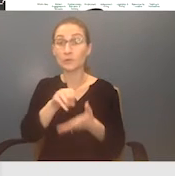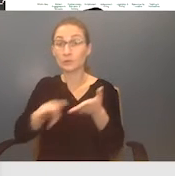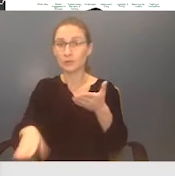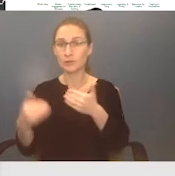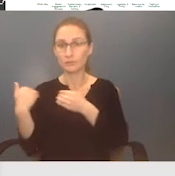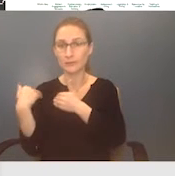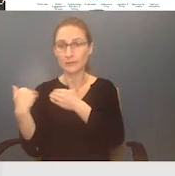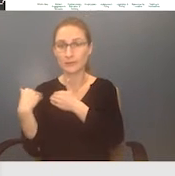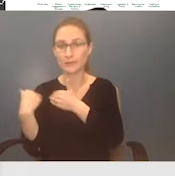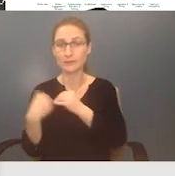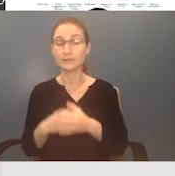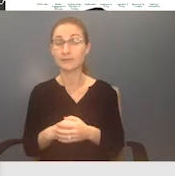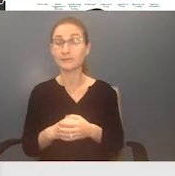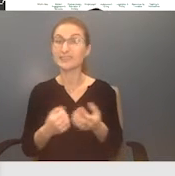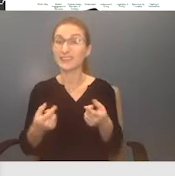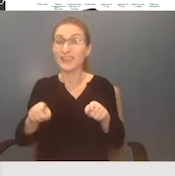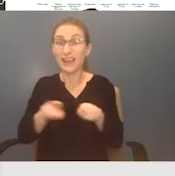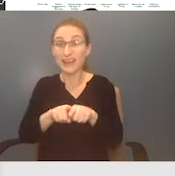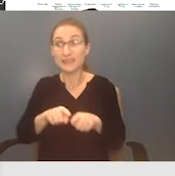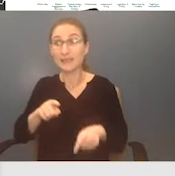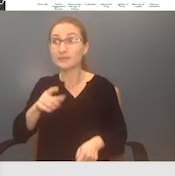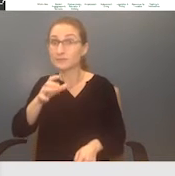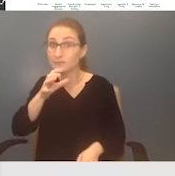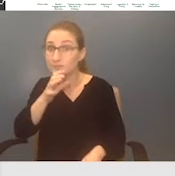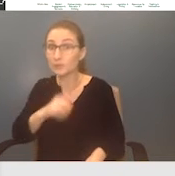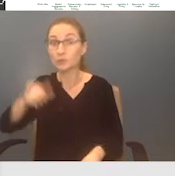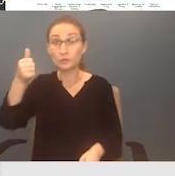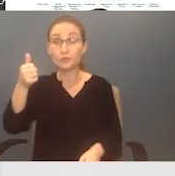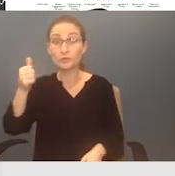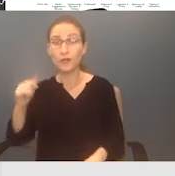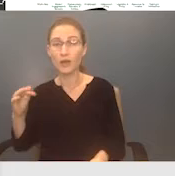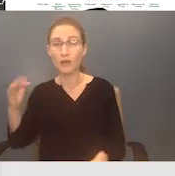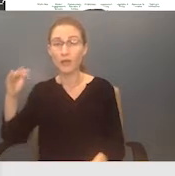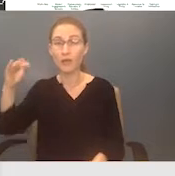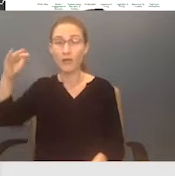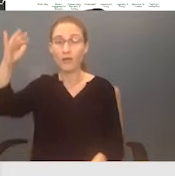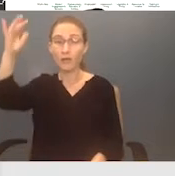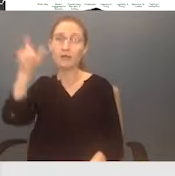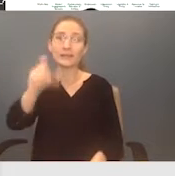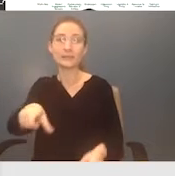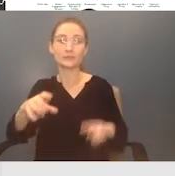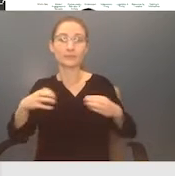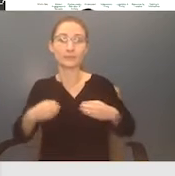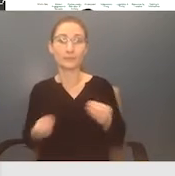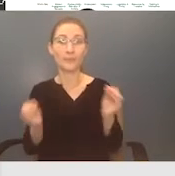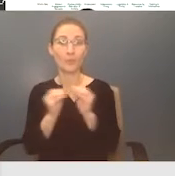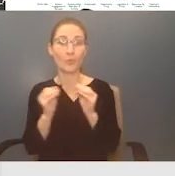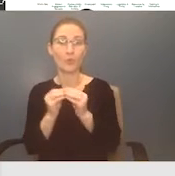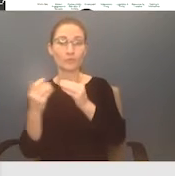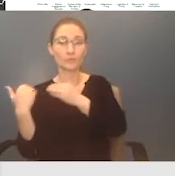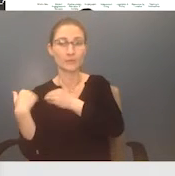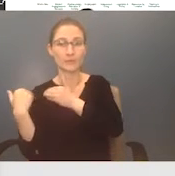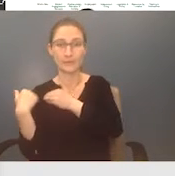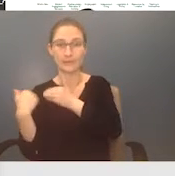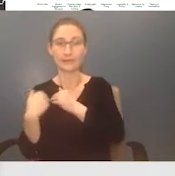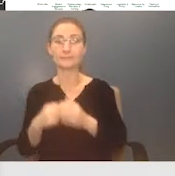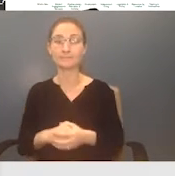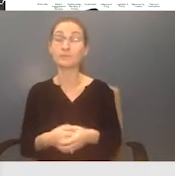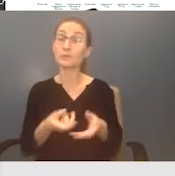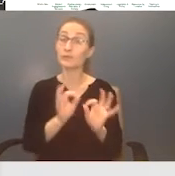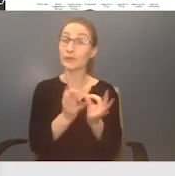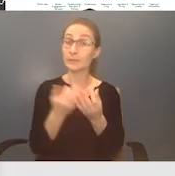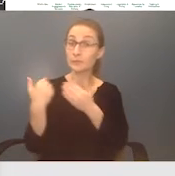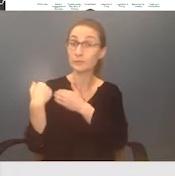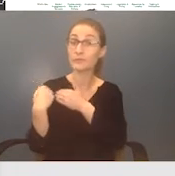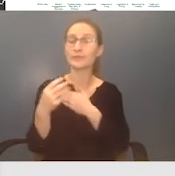older, they have to sort of take on more responsibility, those family responsibilities, and then what you can expect from the school district or